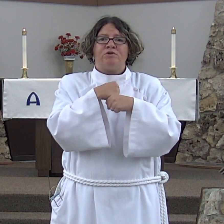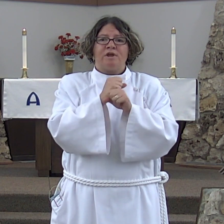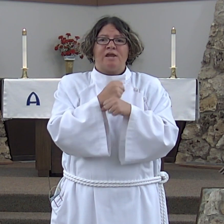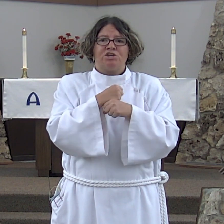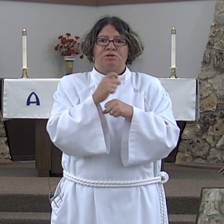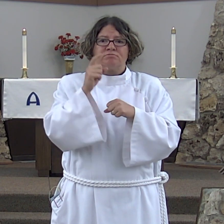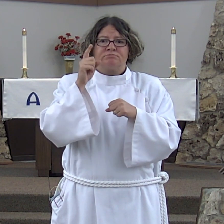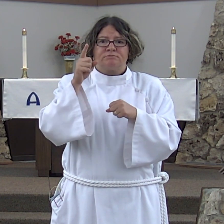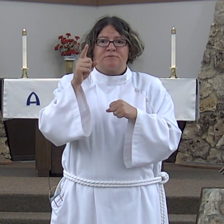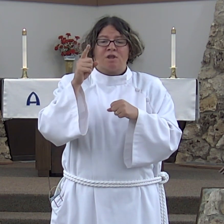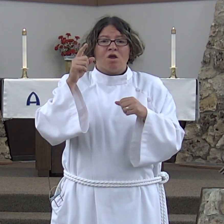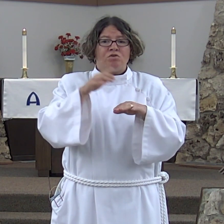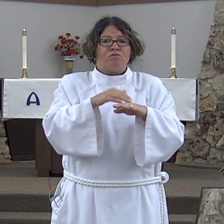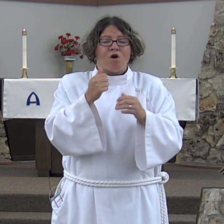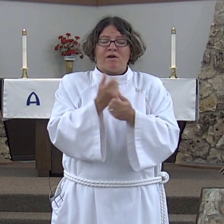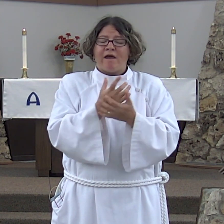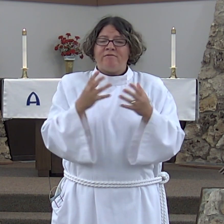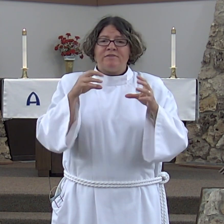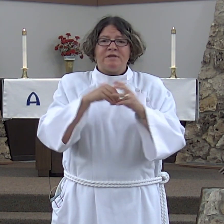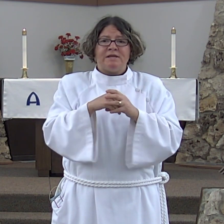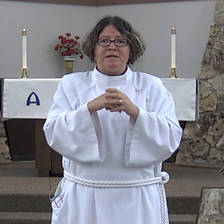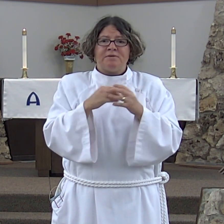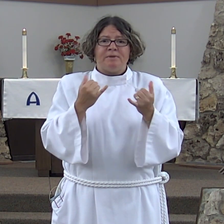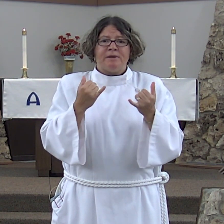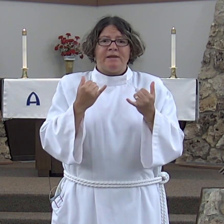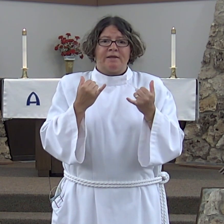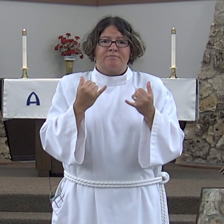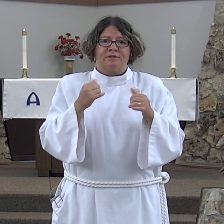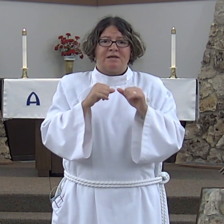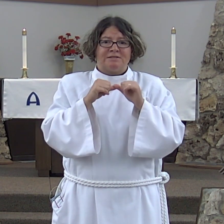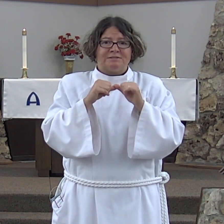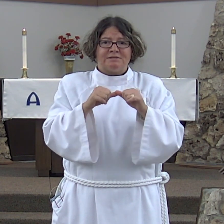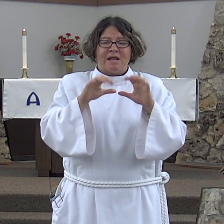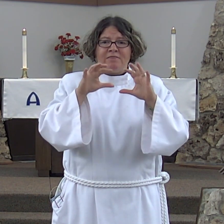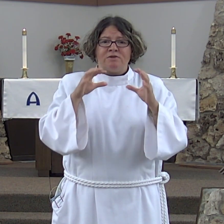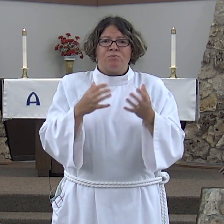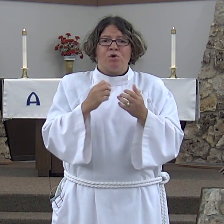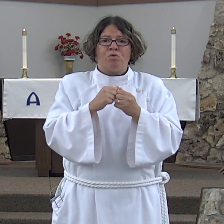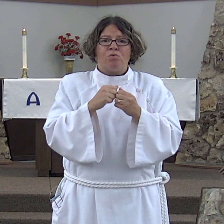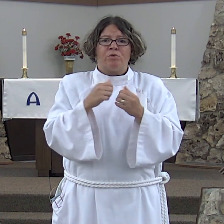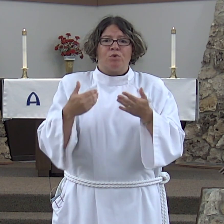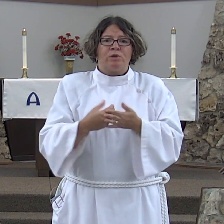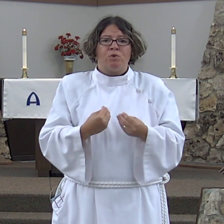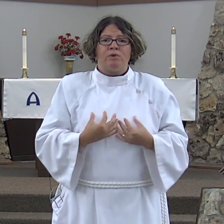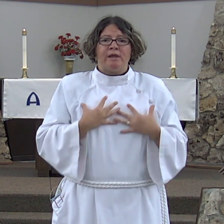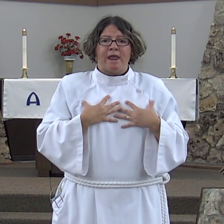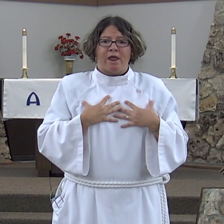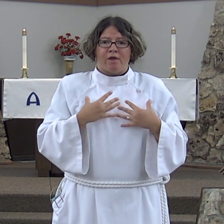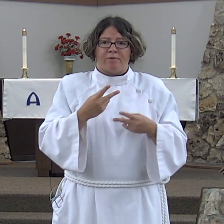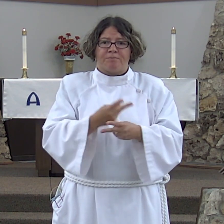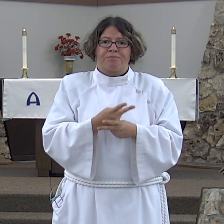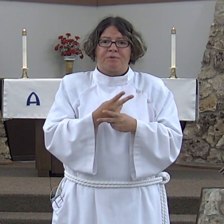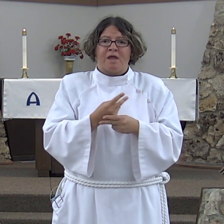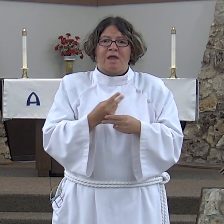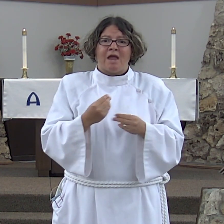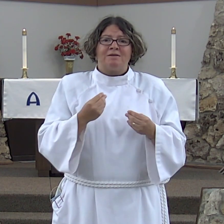God of creation, you called everything into being. Sustain this world with your renewing